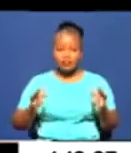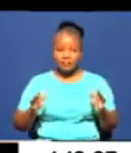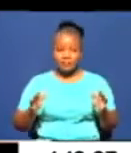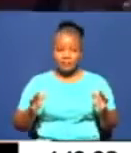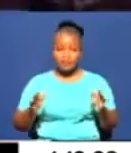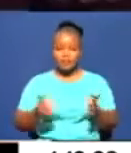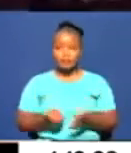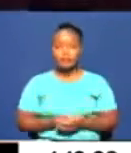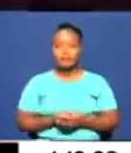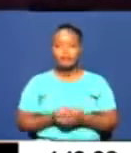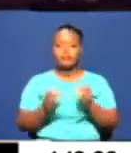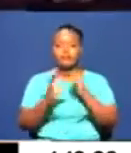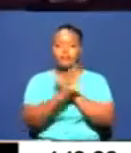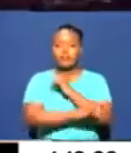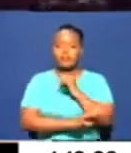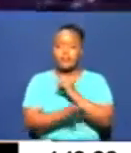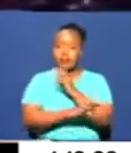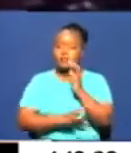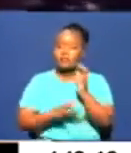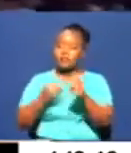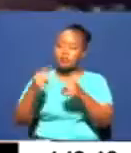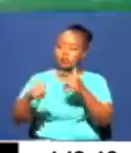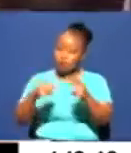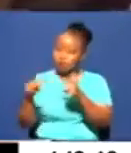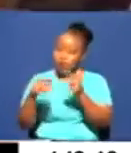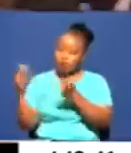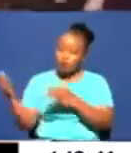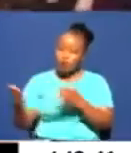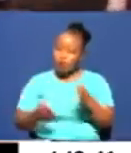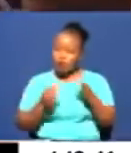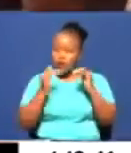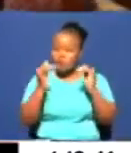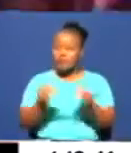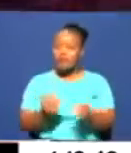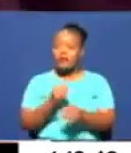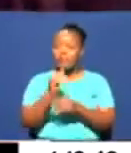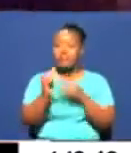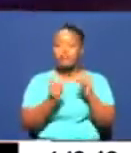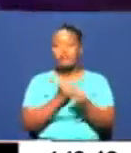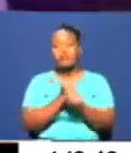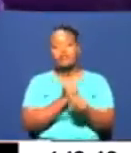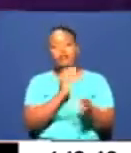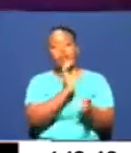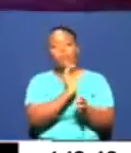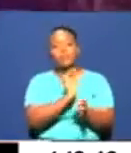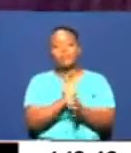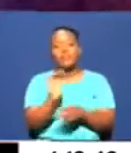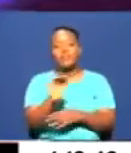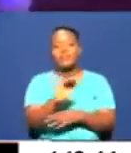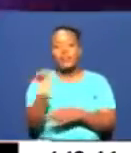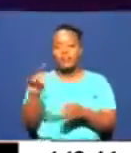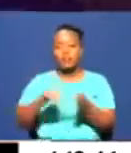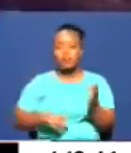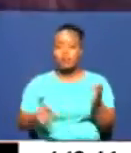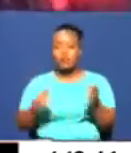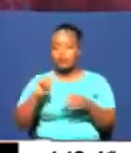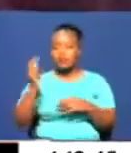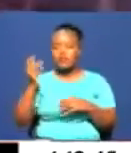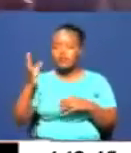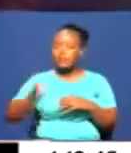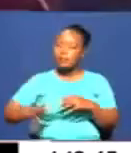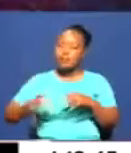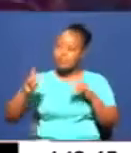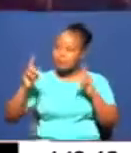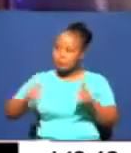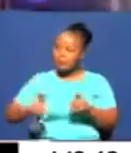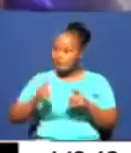As the country continues to usher in the new year, the church is now urging Kenyans to be critical in choosing the type of